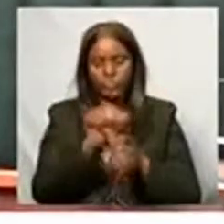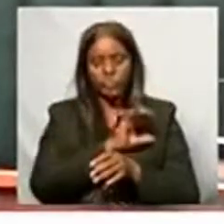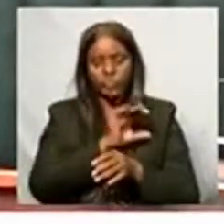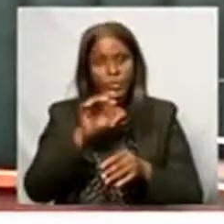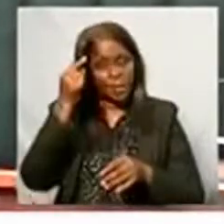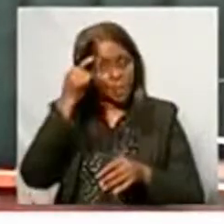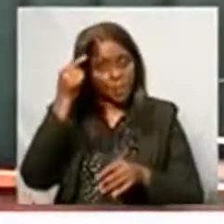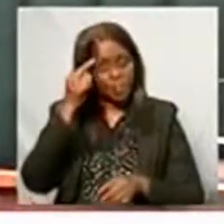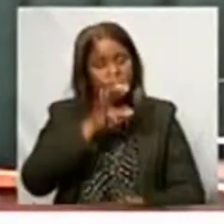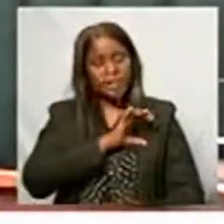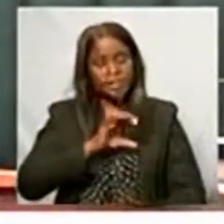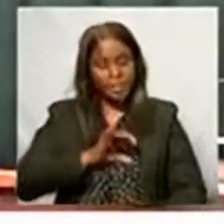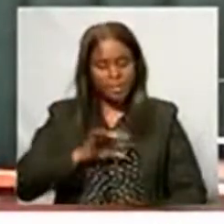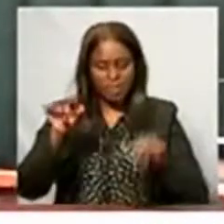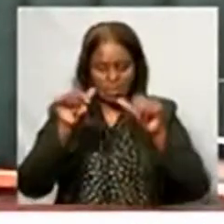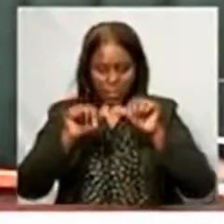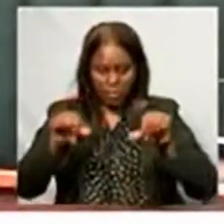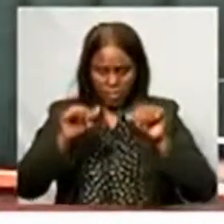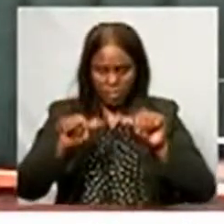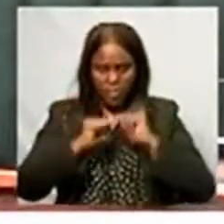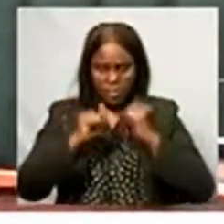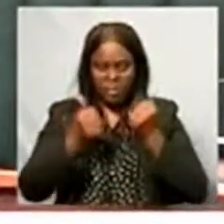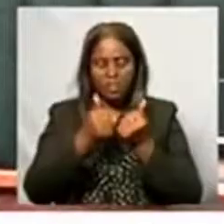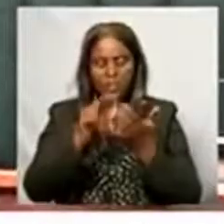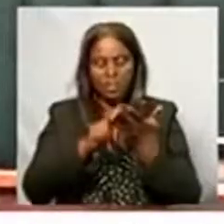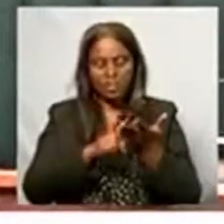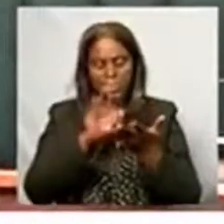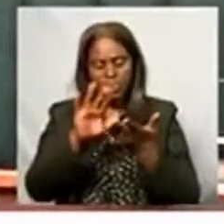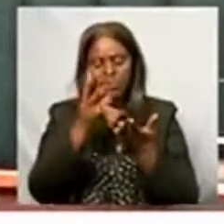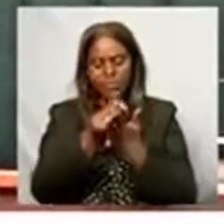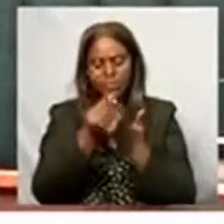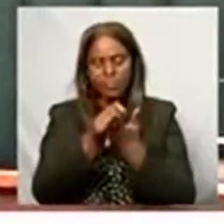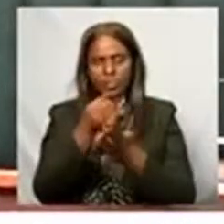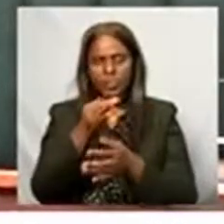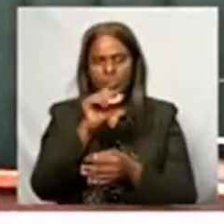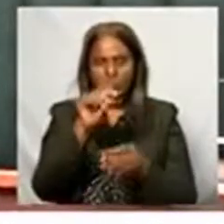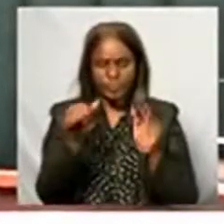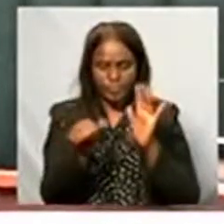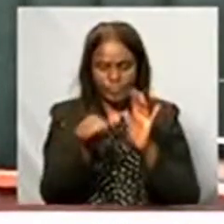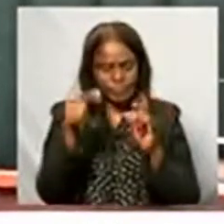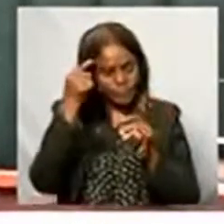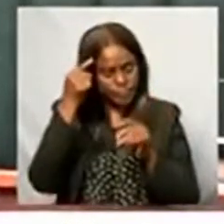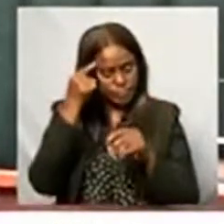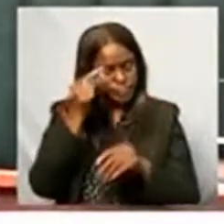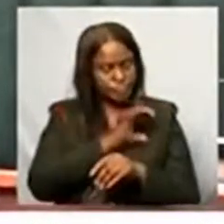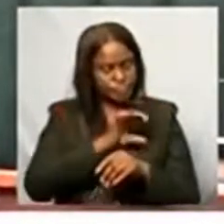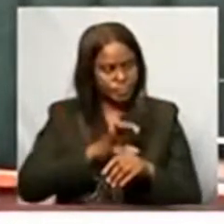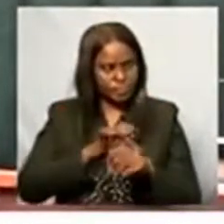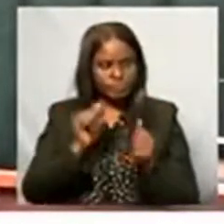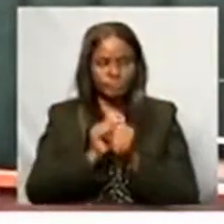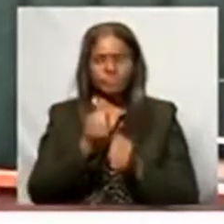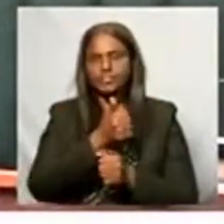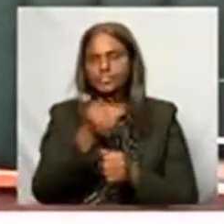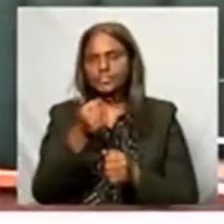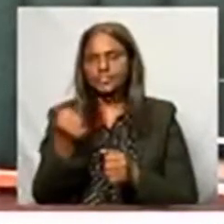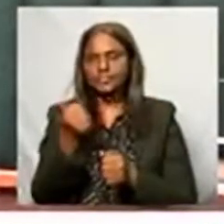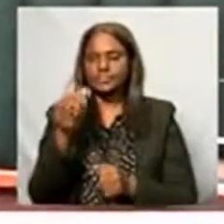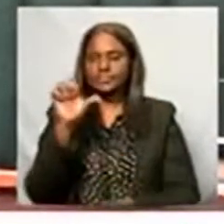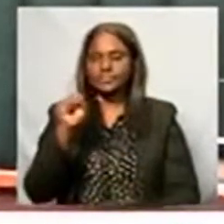regarding the Auditor General's report on the accounts of parastatal bodies and other